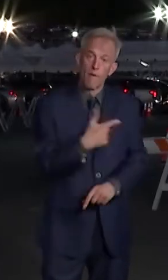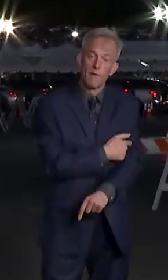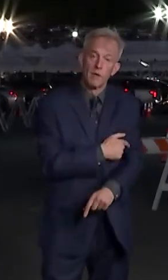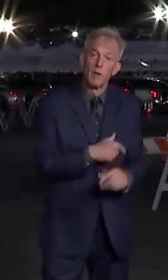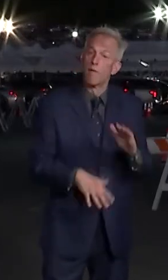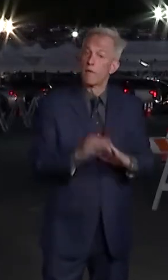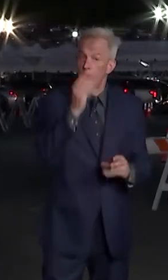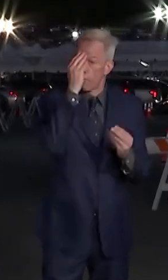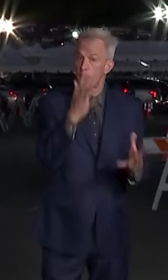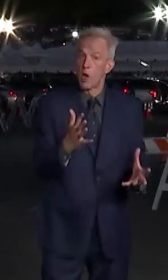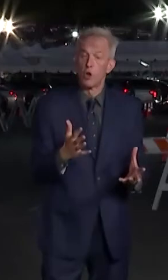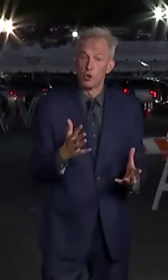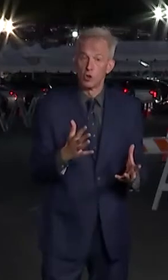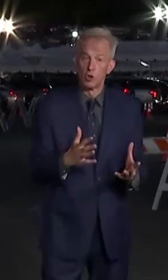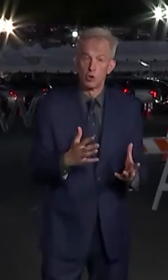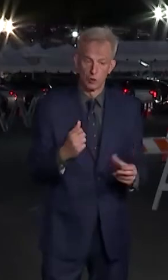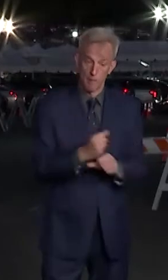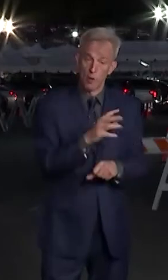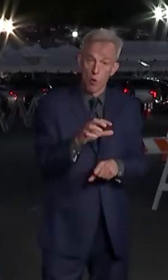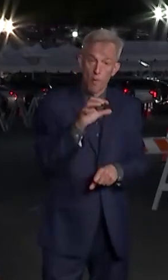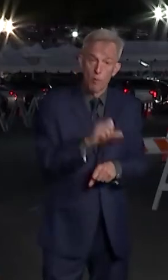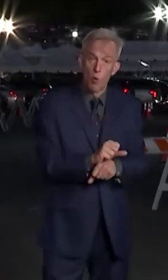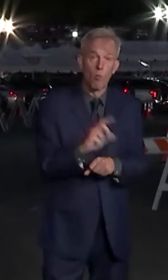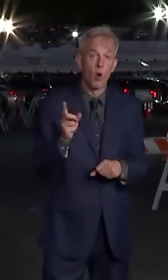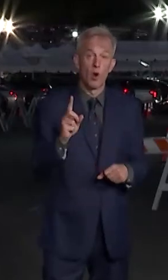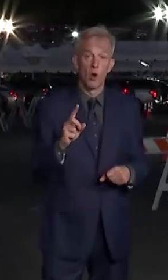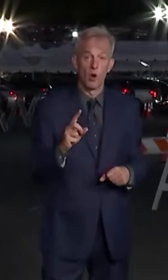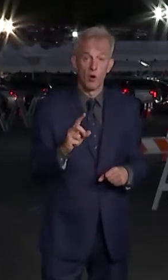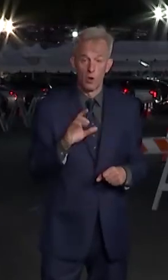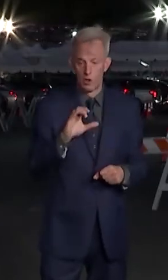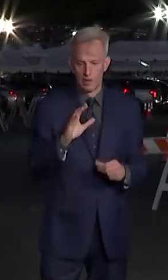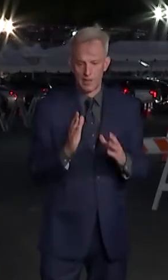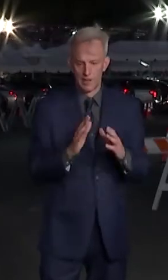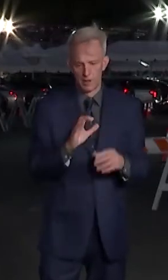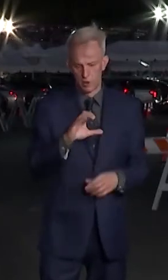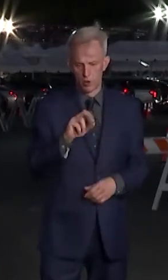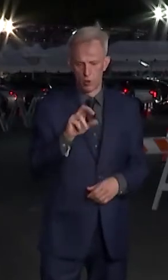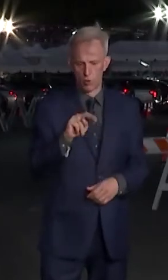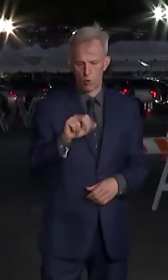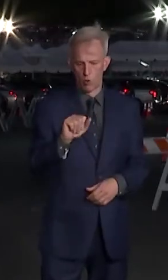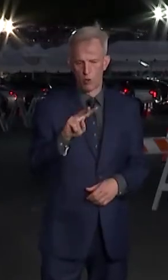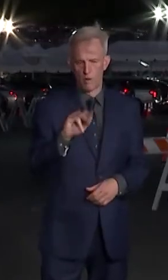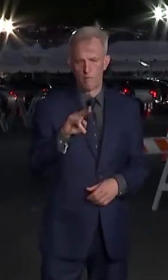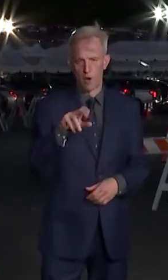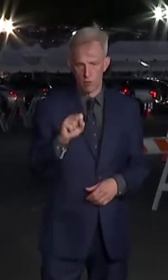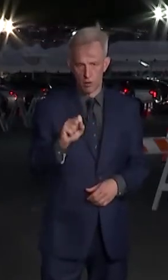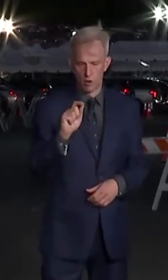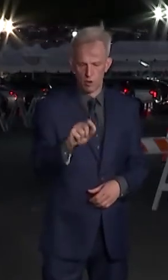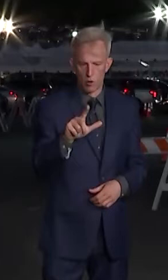you need to make an appointment at city and county-run sites at